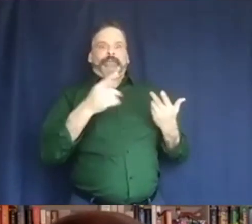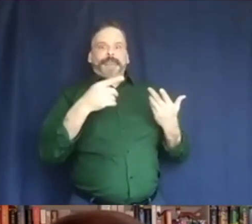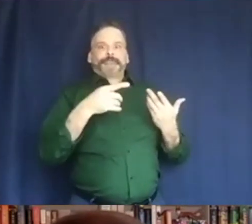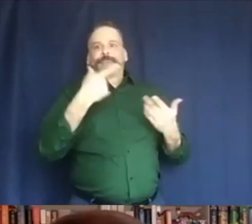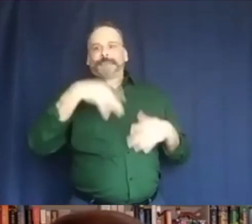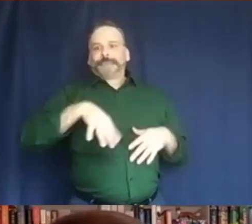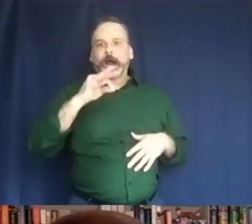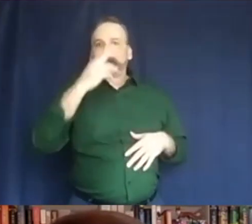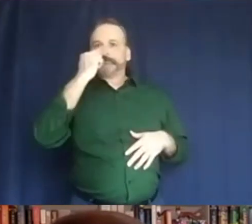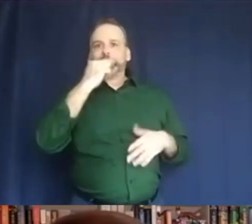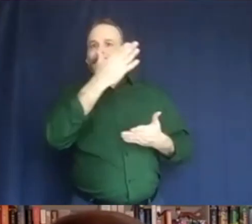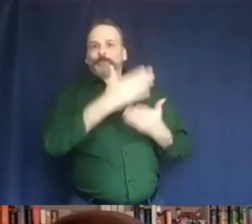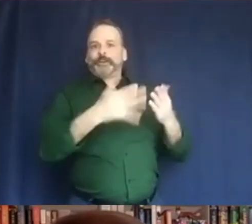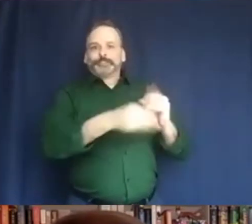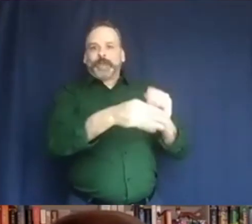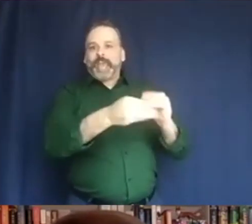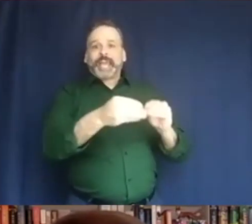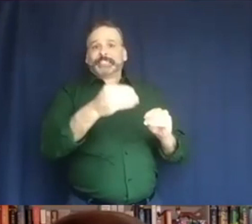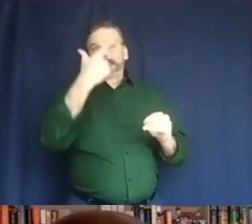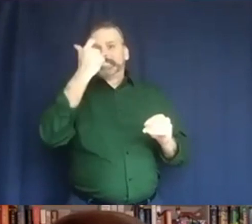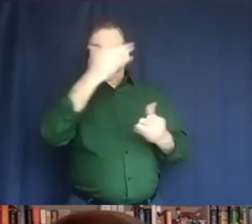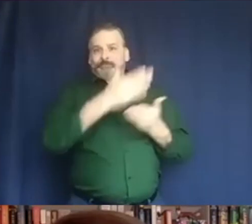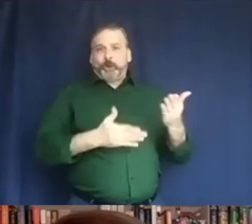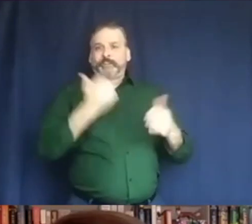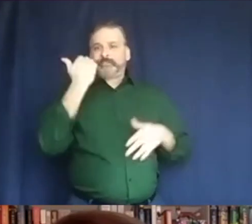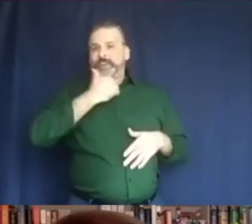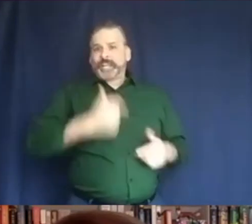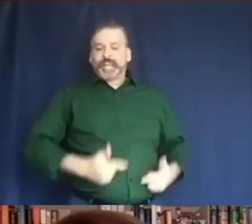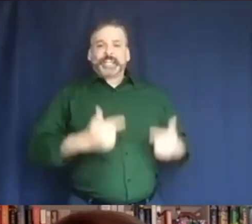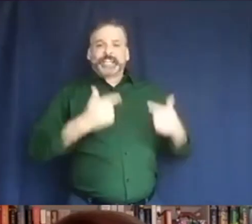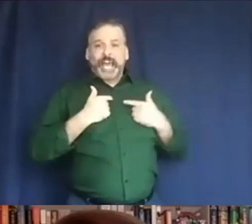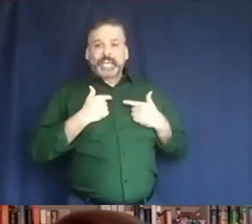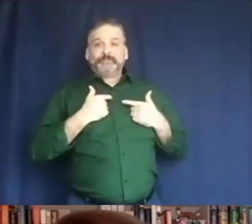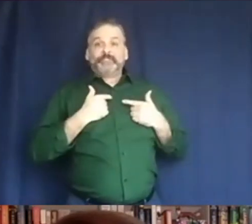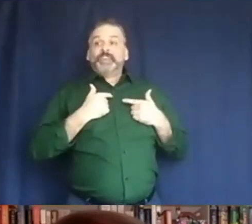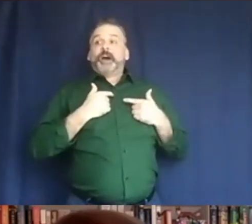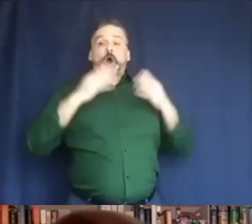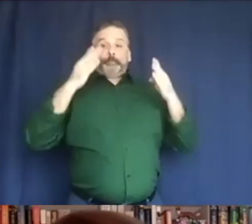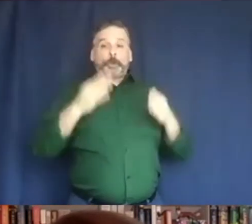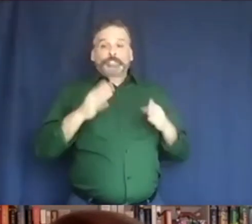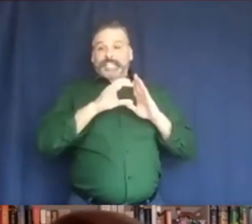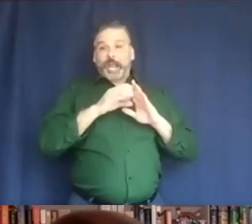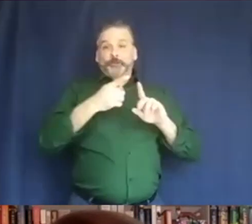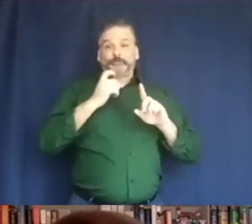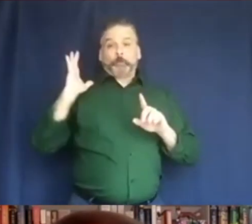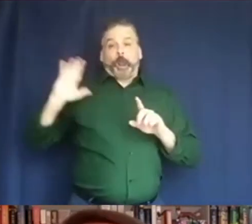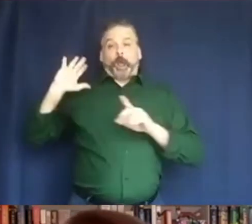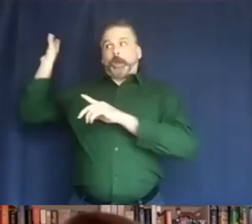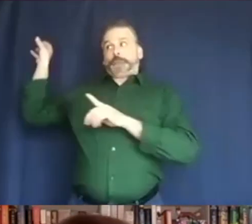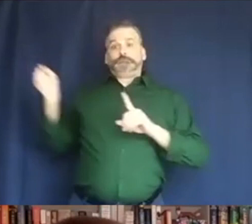things just as part of everyday life. And I think by bringing somebody into our modern world who's unfamiliar with